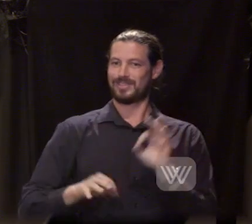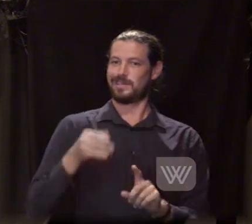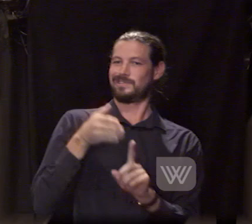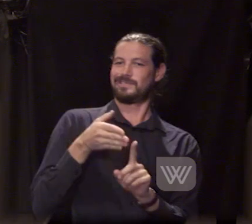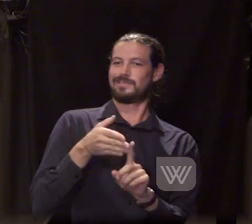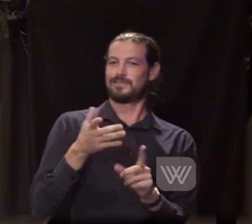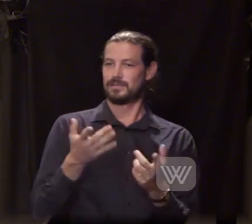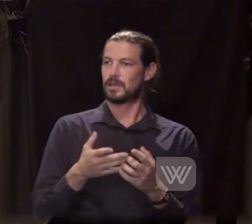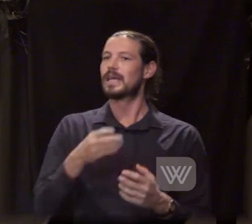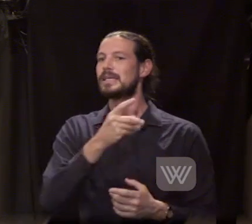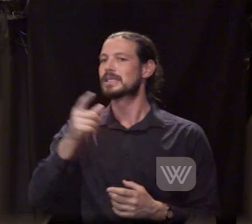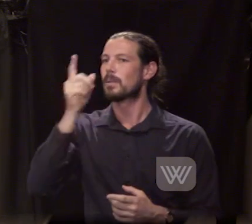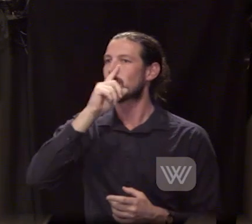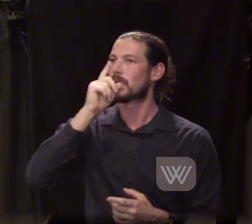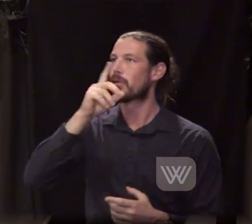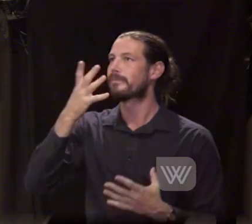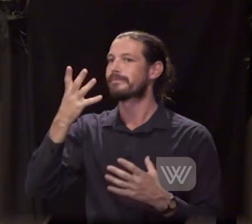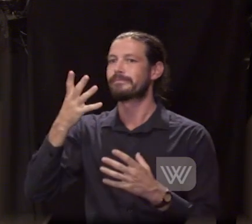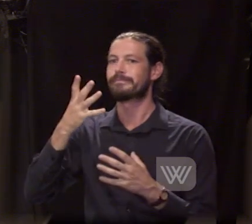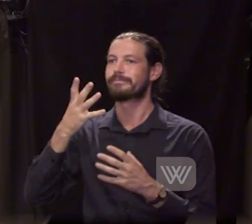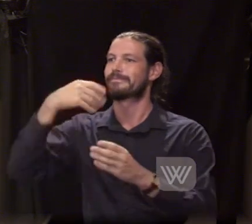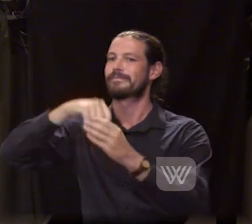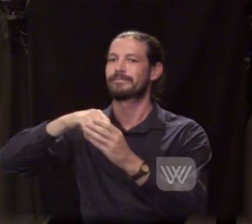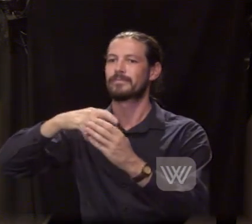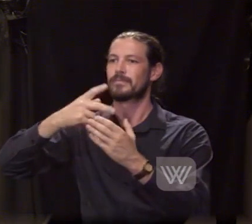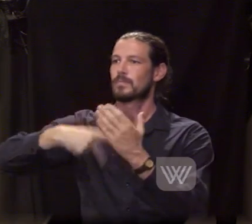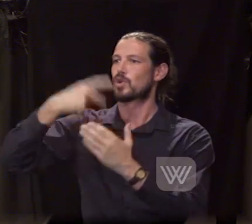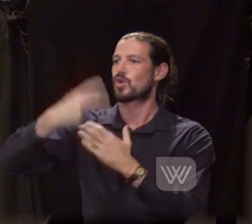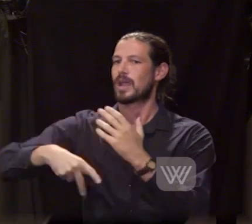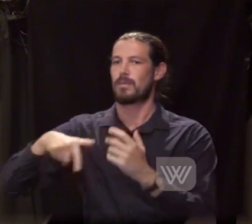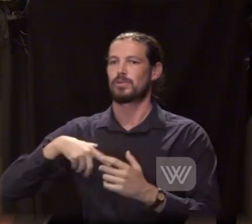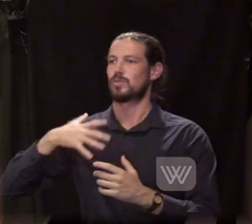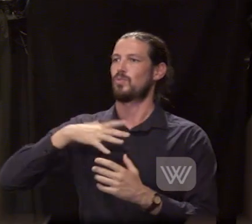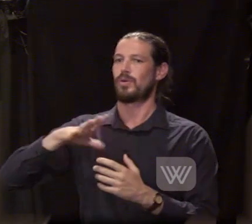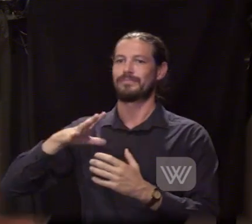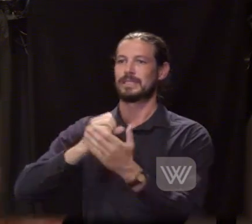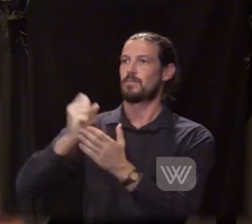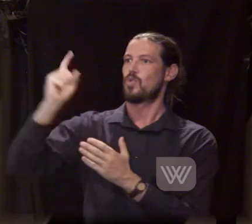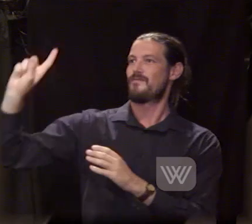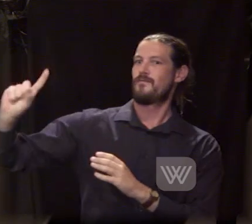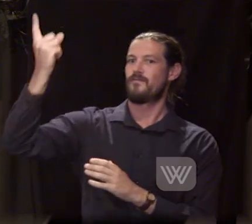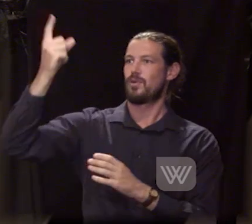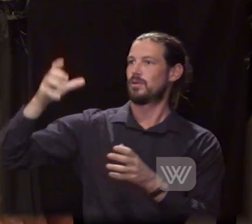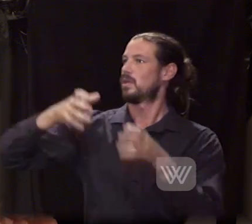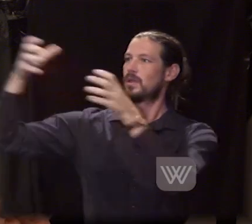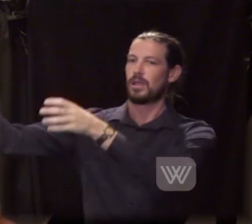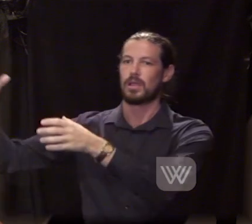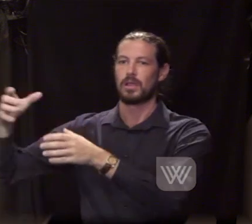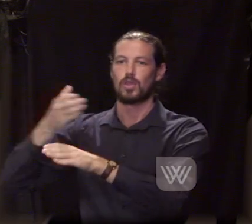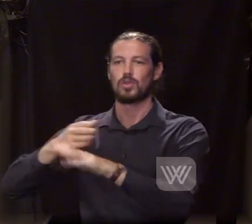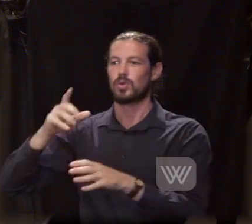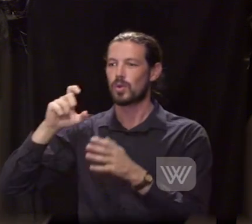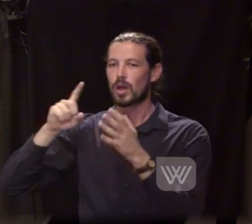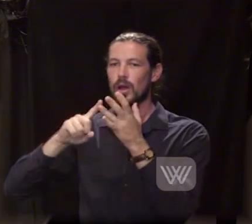up for who knows what program right now want to go just because they want to be the first person there. They think it's really great. They want to colonize. They want to put a lot of people